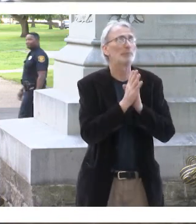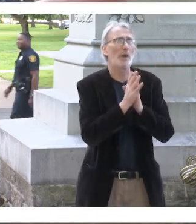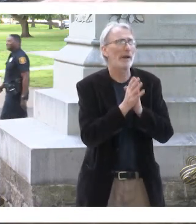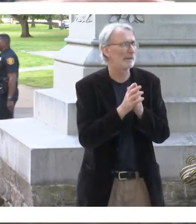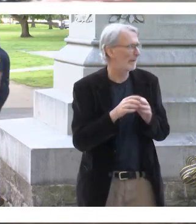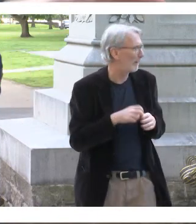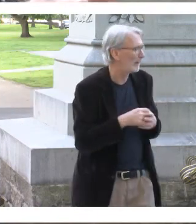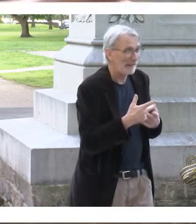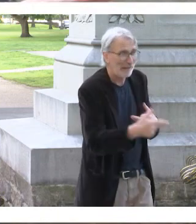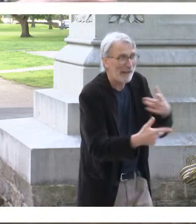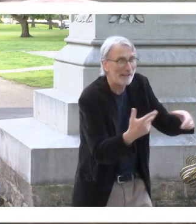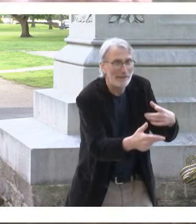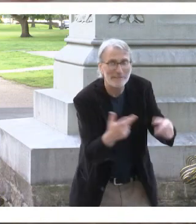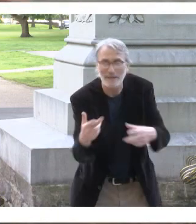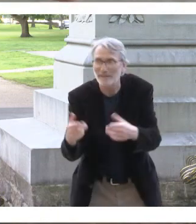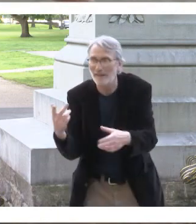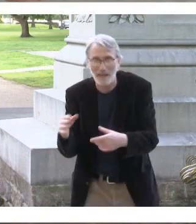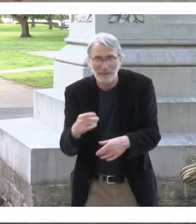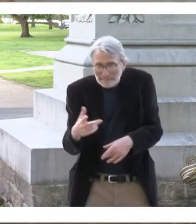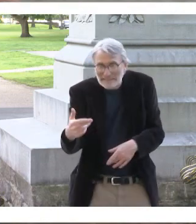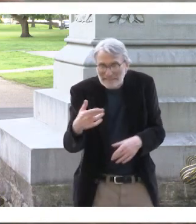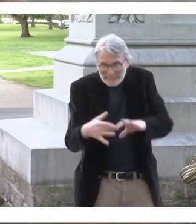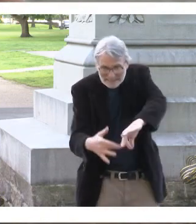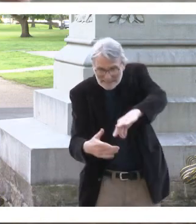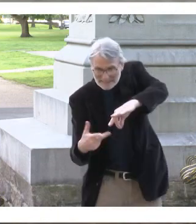knees cutting this grass around